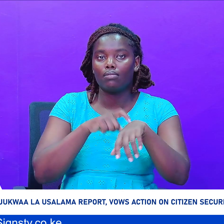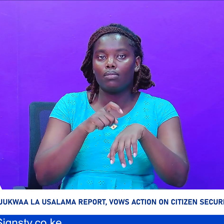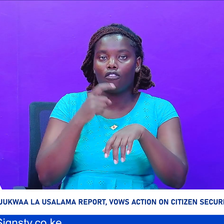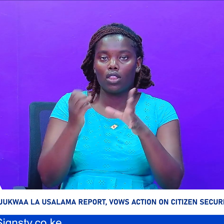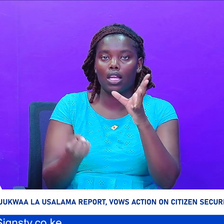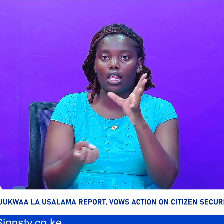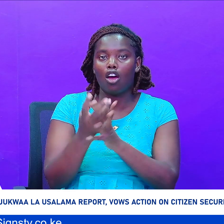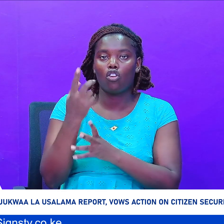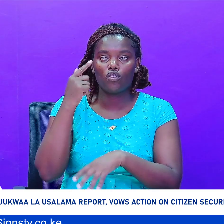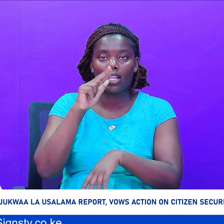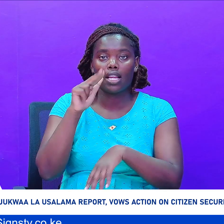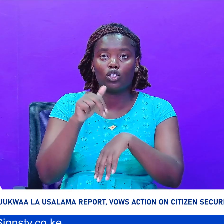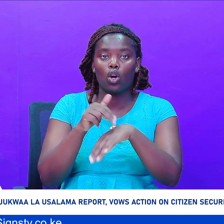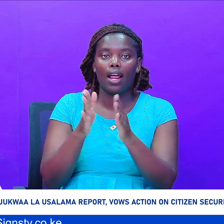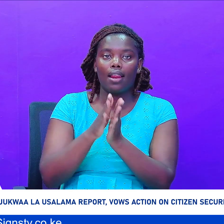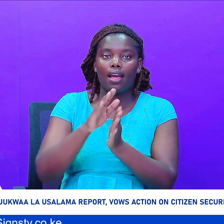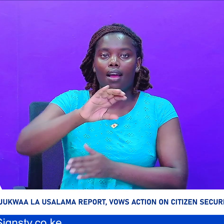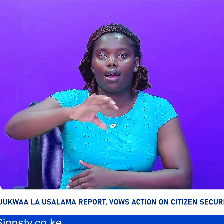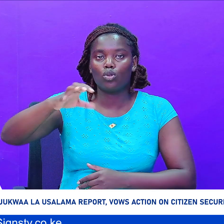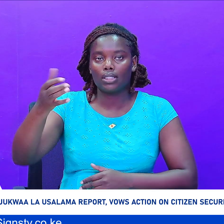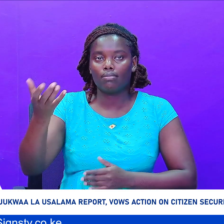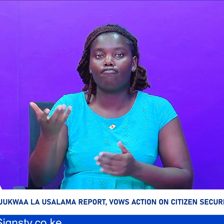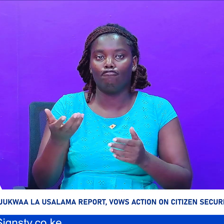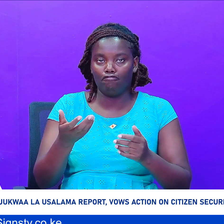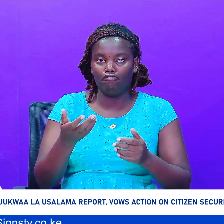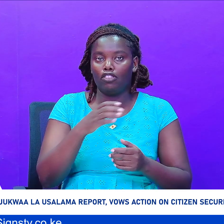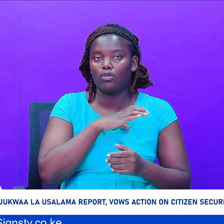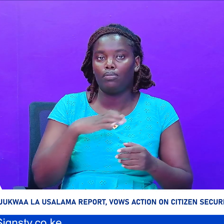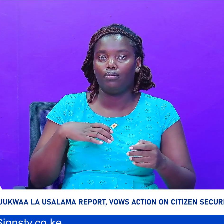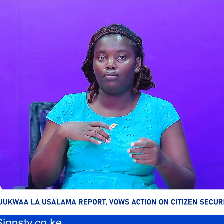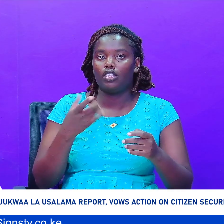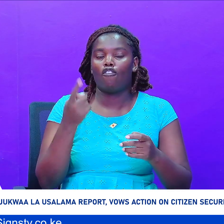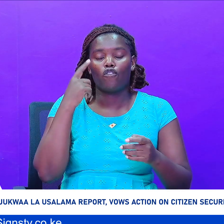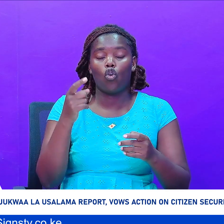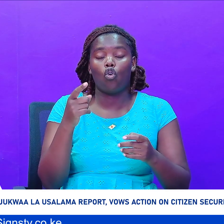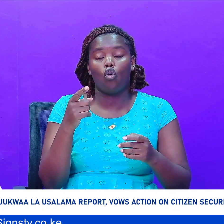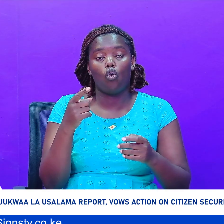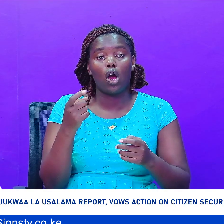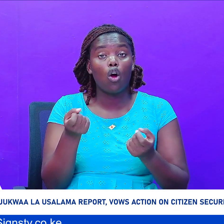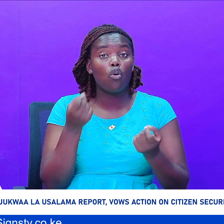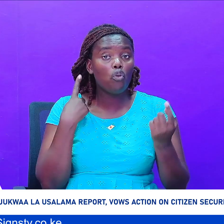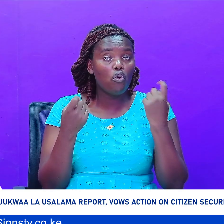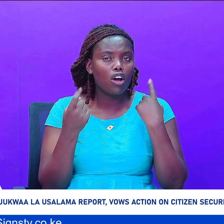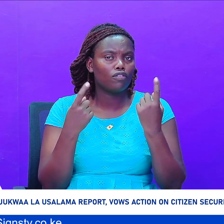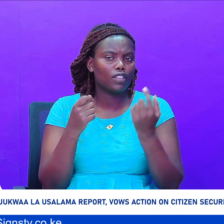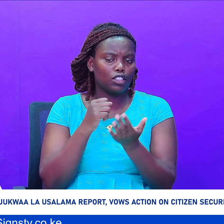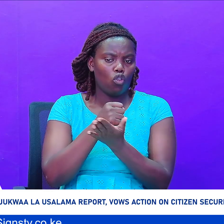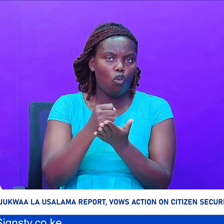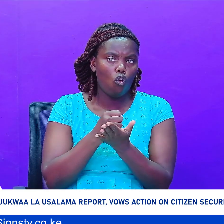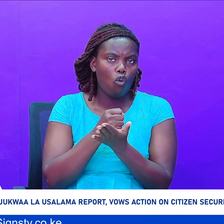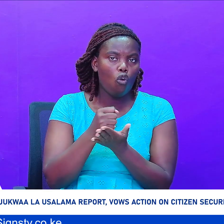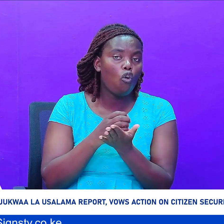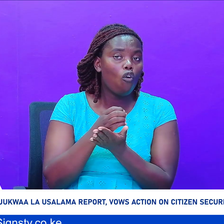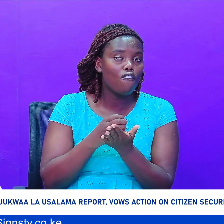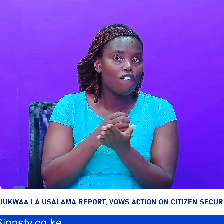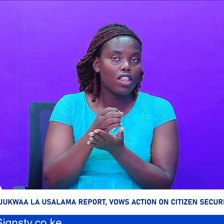announcement during the inauguration of the National and County Steering Committees on Coffee